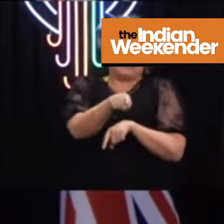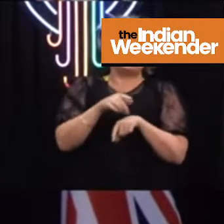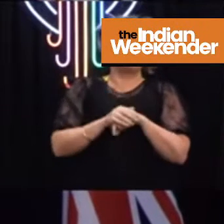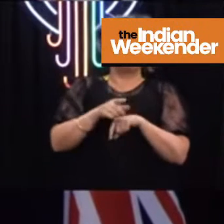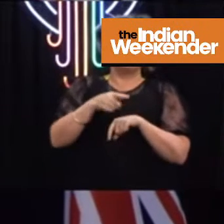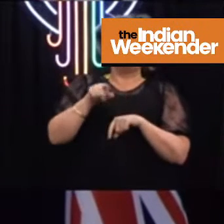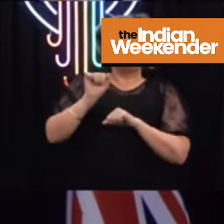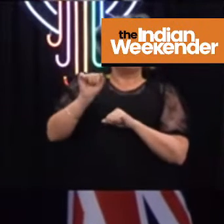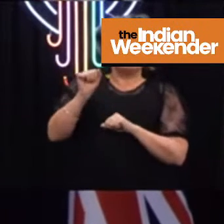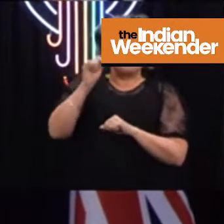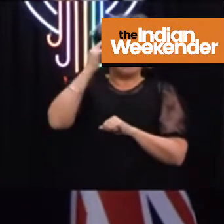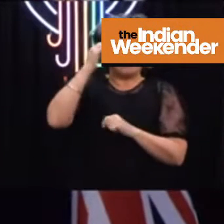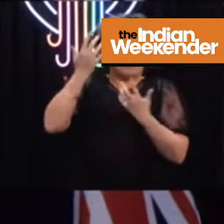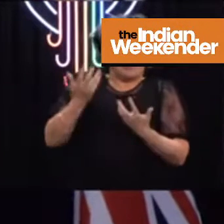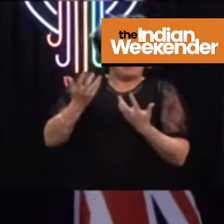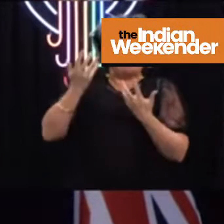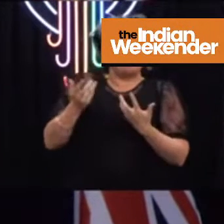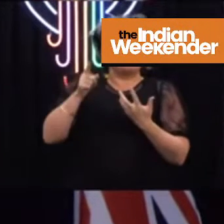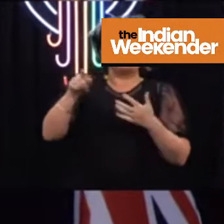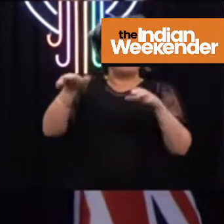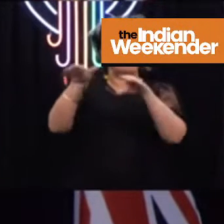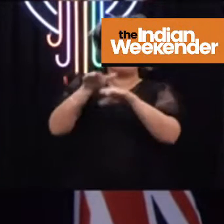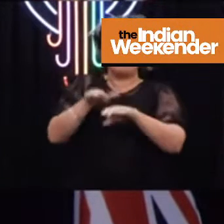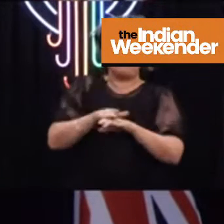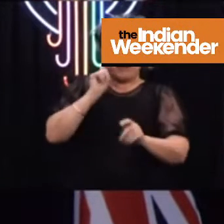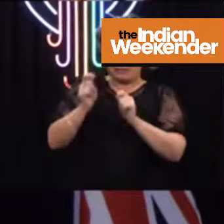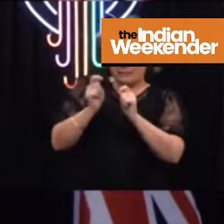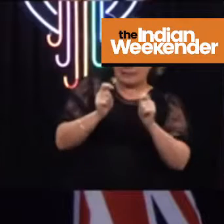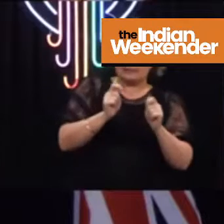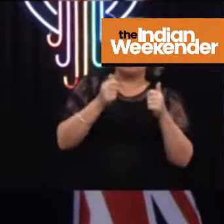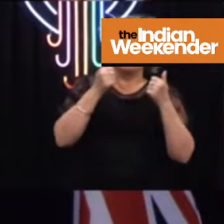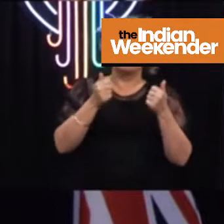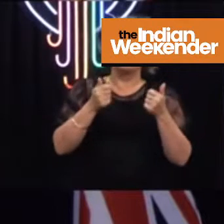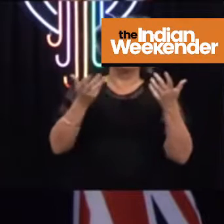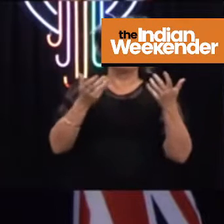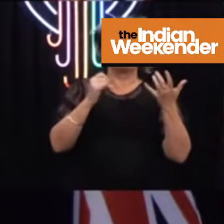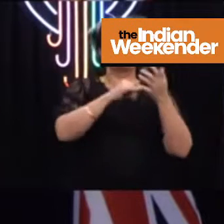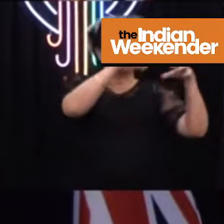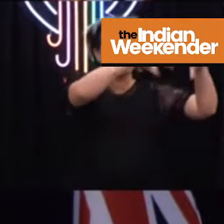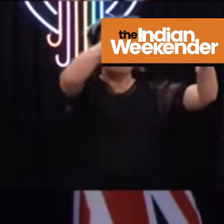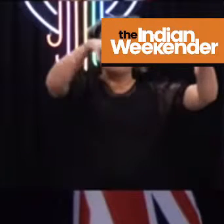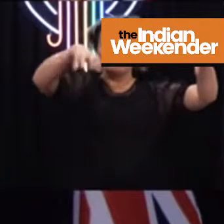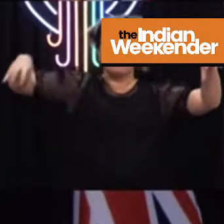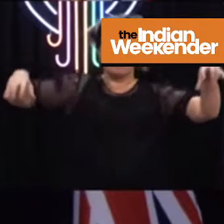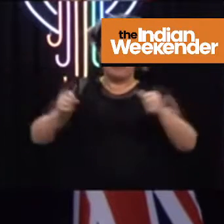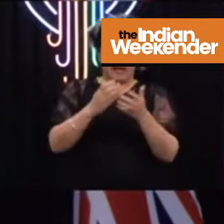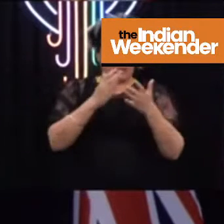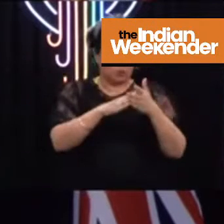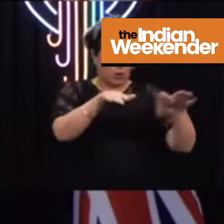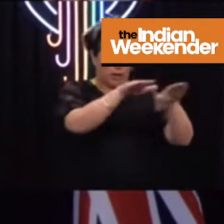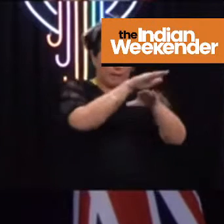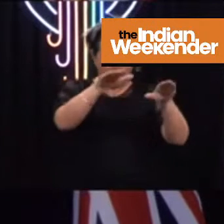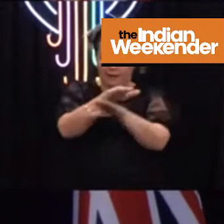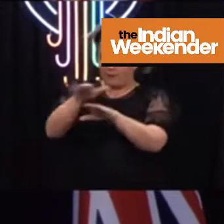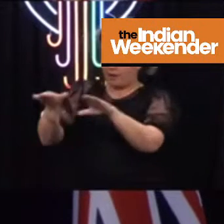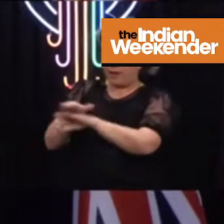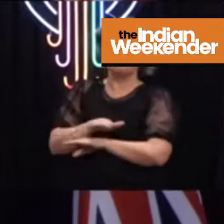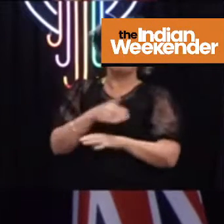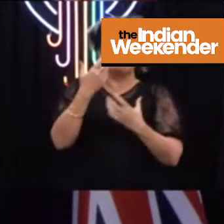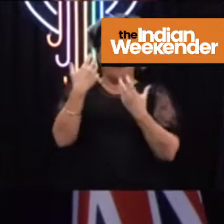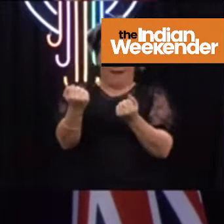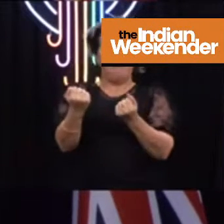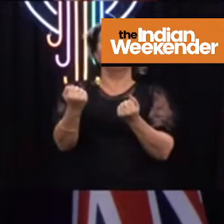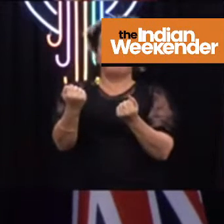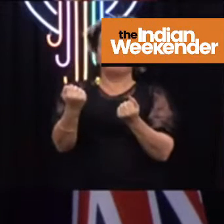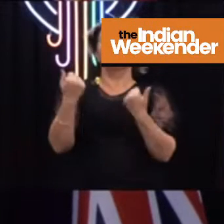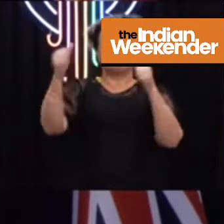is very much that actually they've got good coverage in the suburbs to cover off those populations they want to get the surveillance testing of.